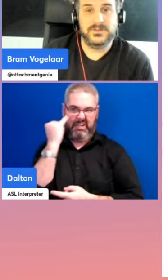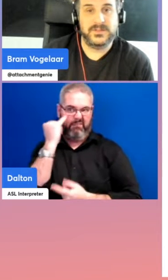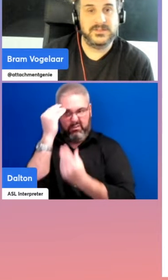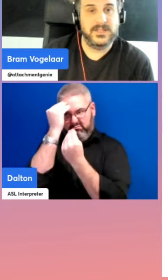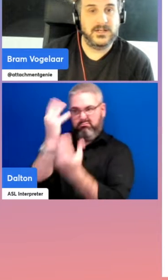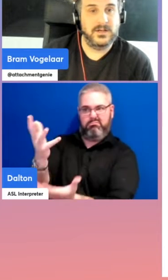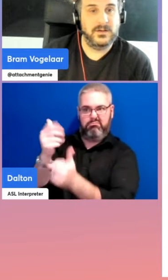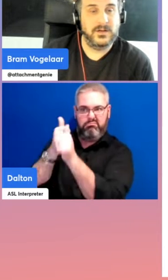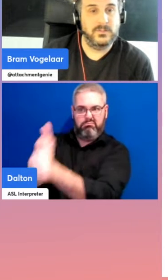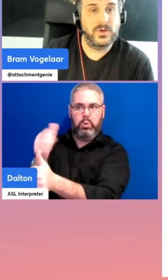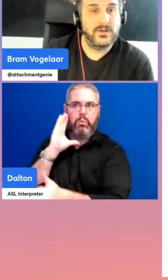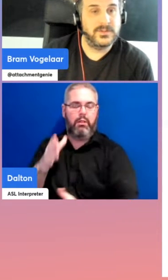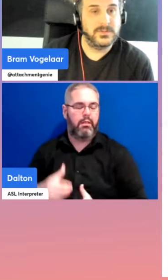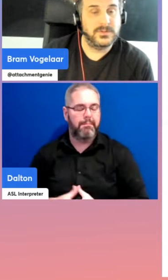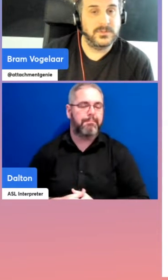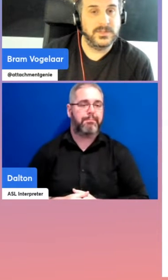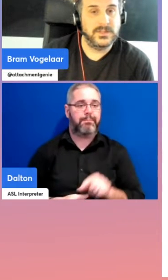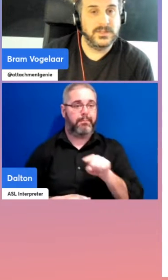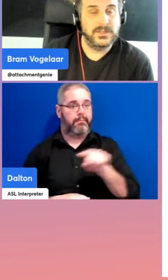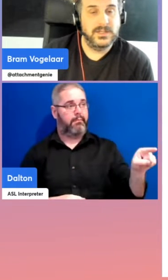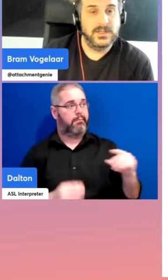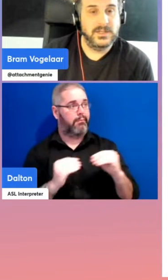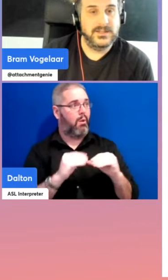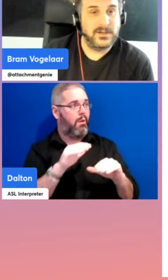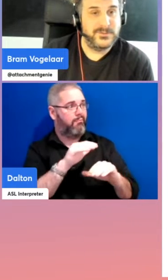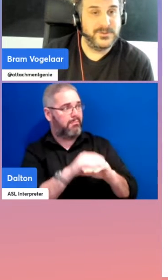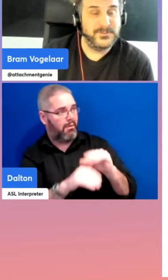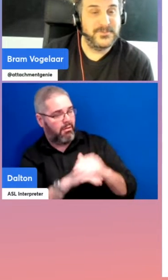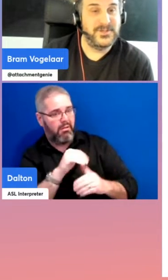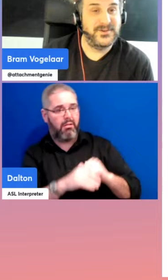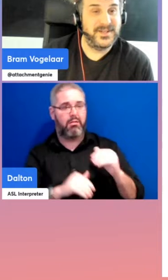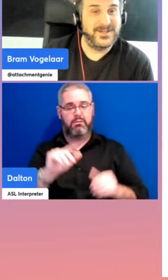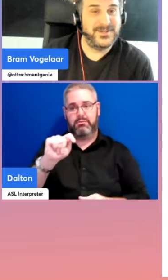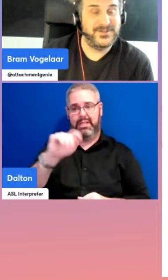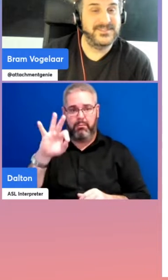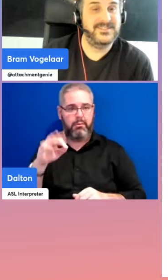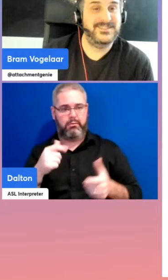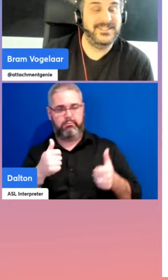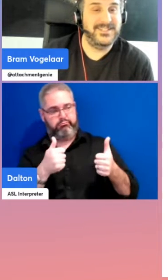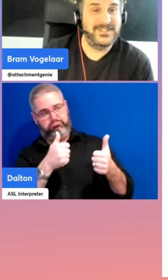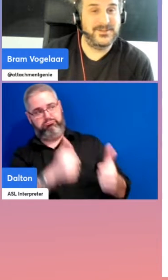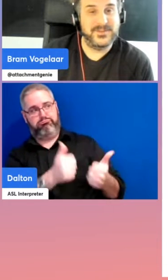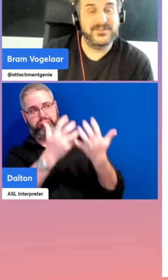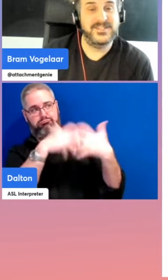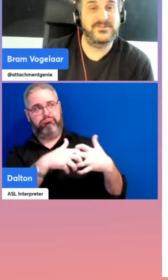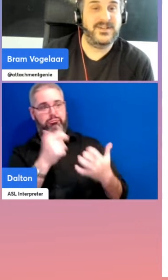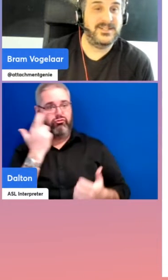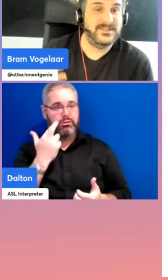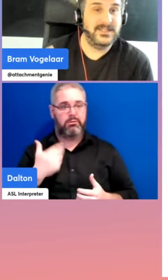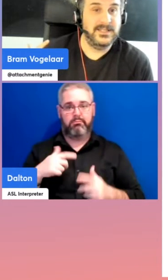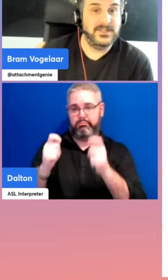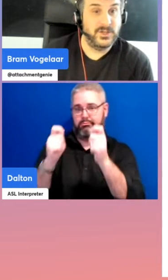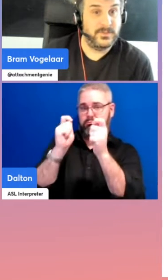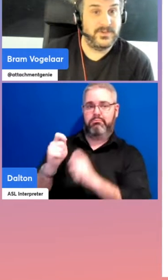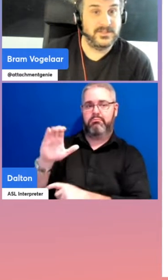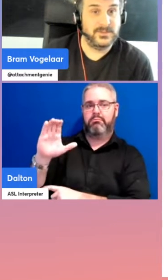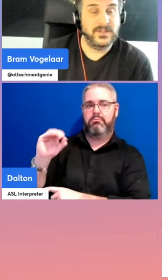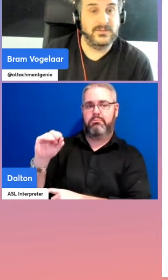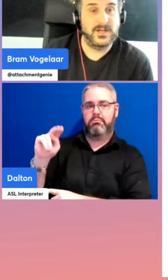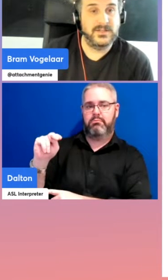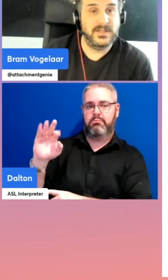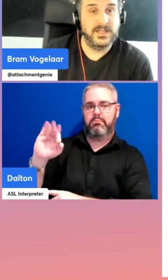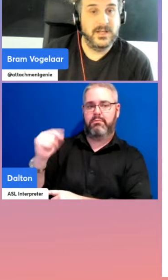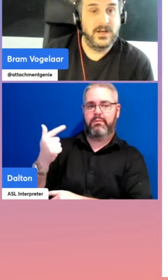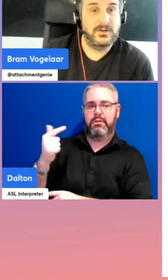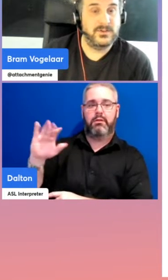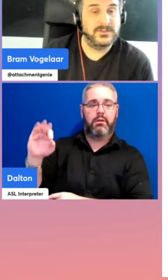For those of us that are more comfortable with Terraform, you're in luck because the configuration files, the job files we're going